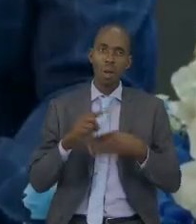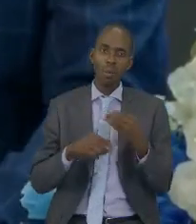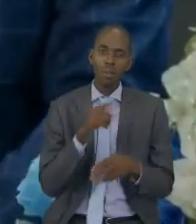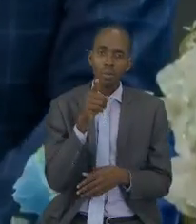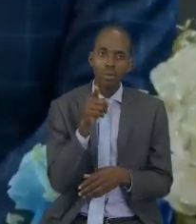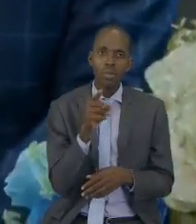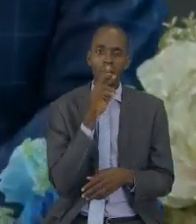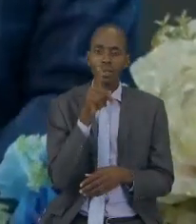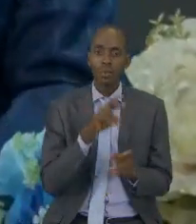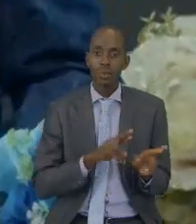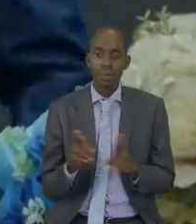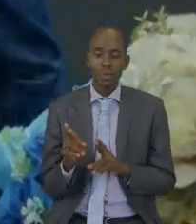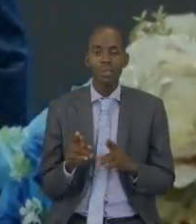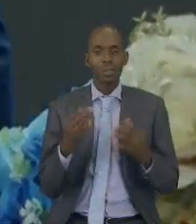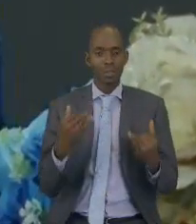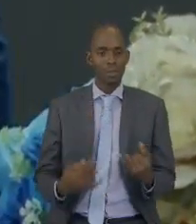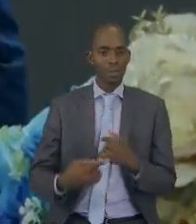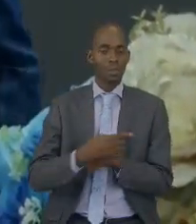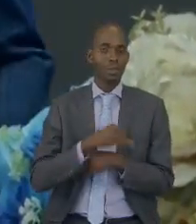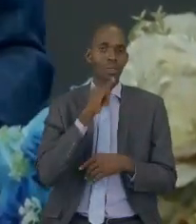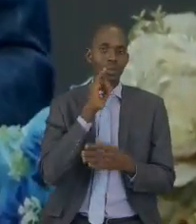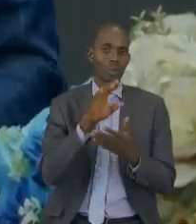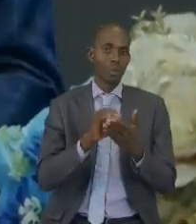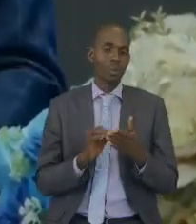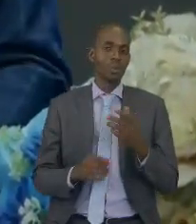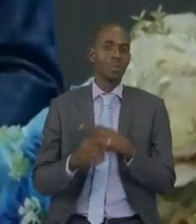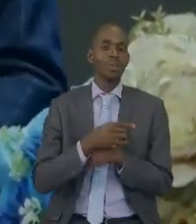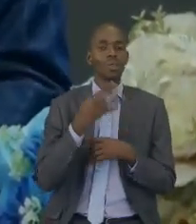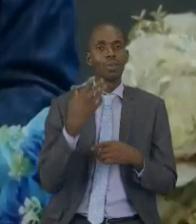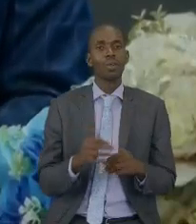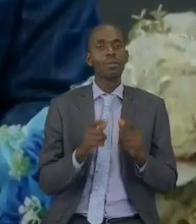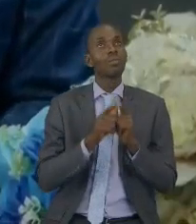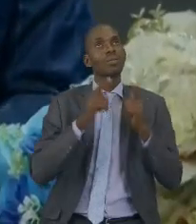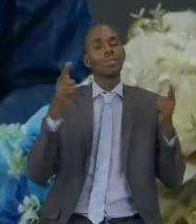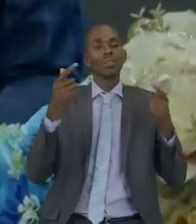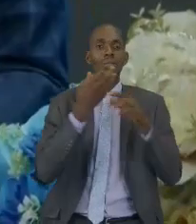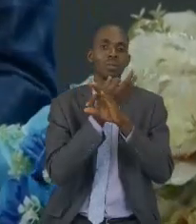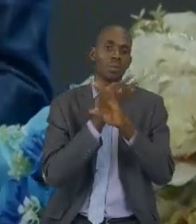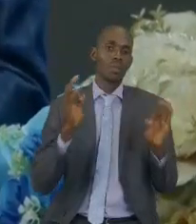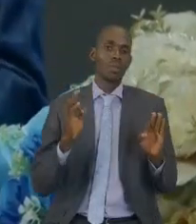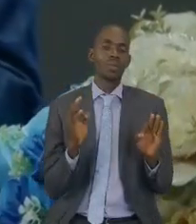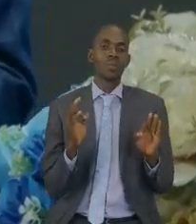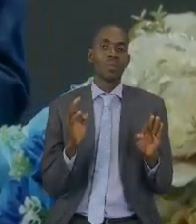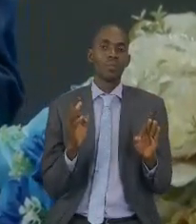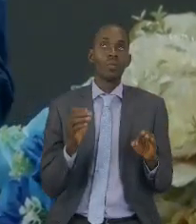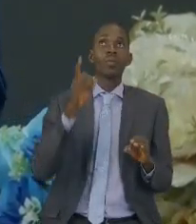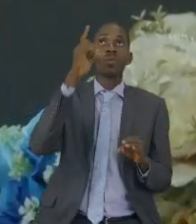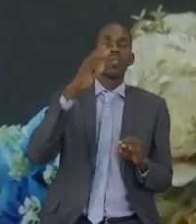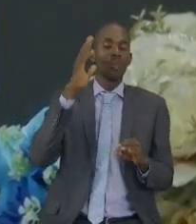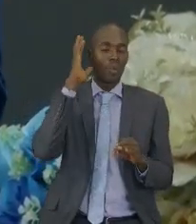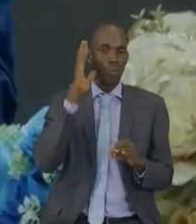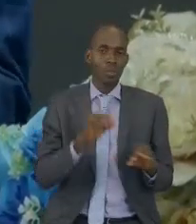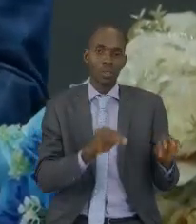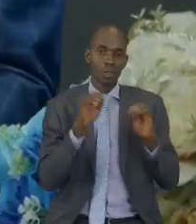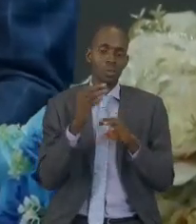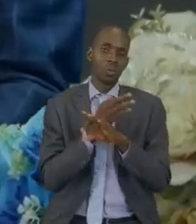Today is your day of supernatural freedom. God is going to set you free.